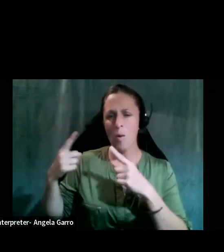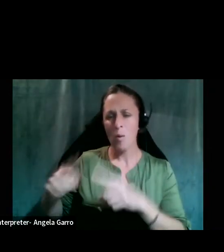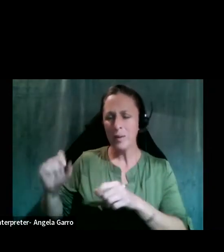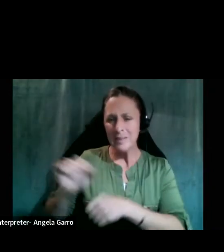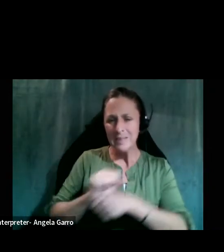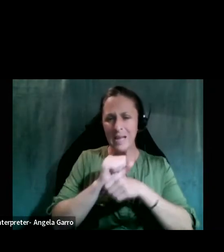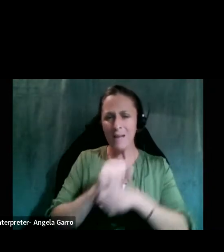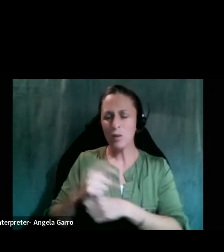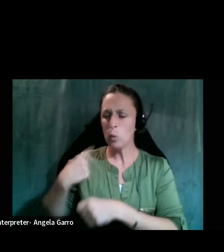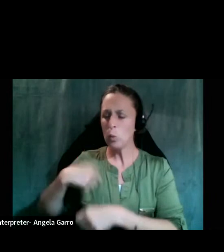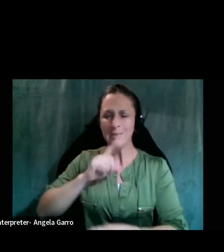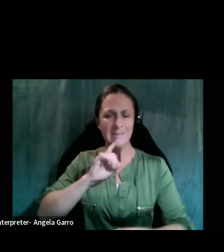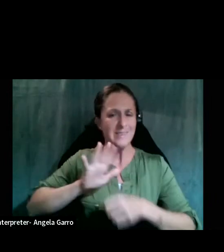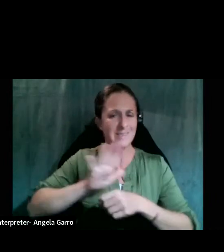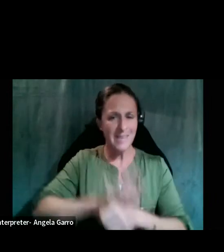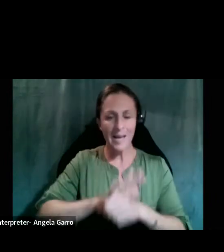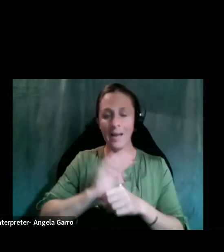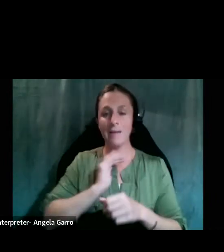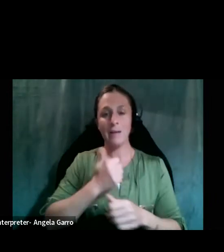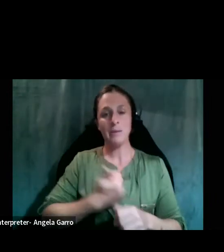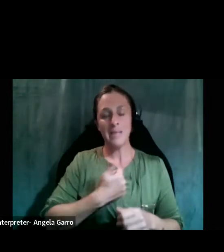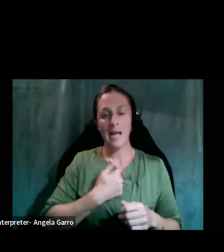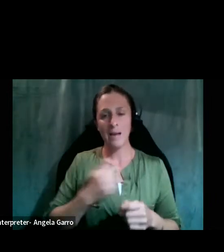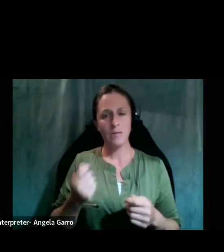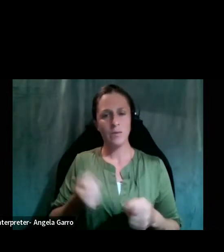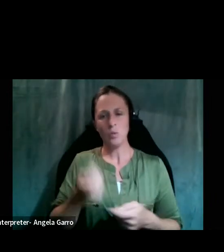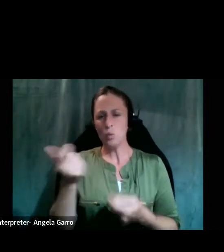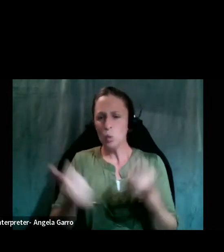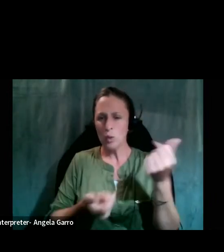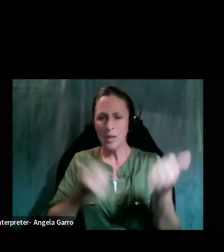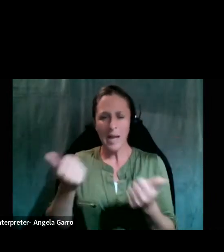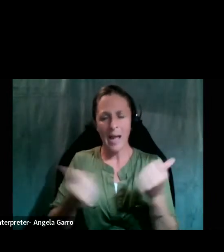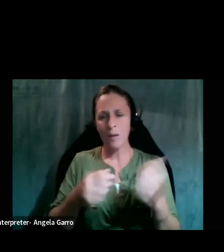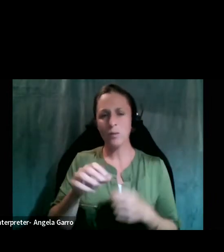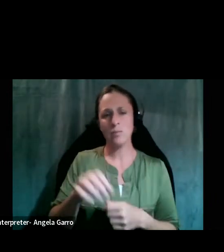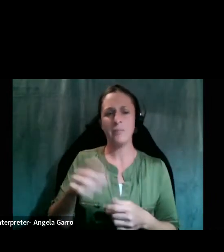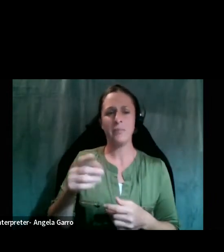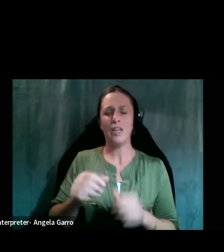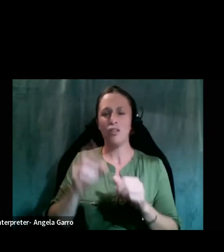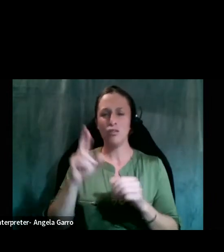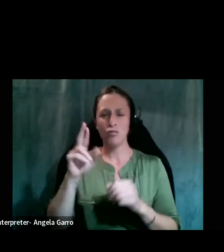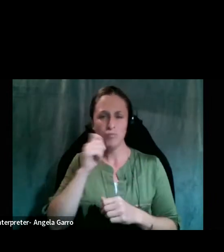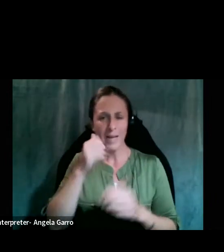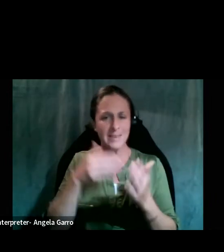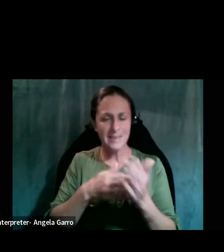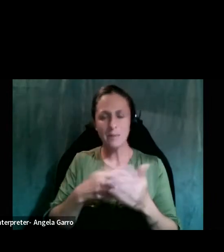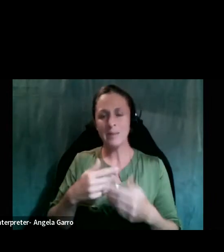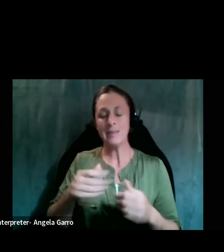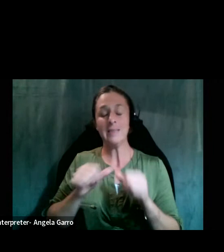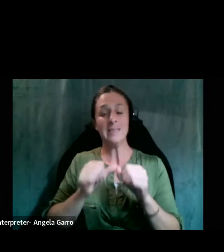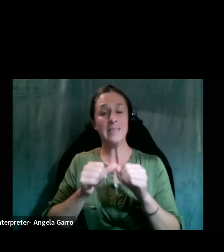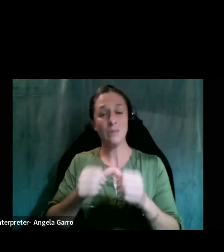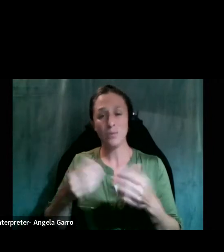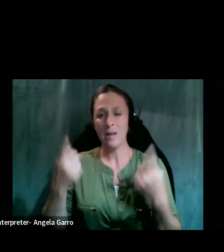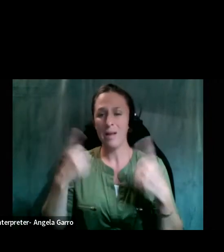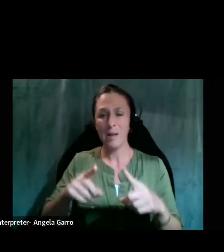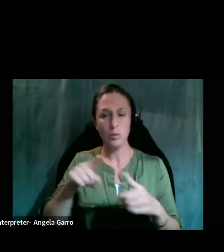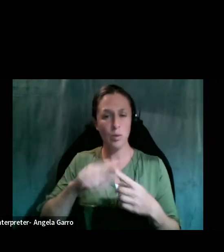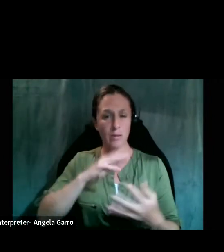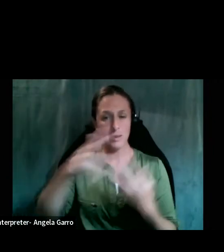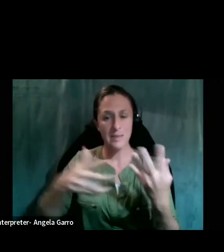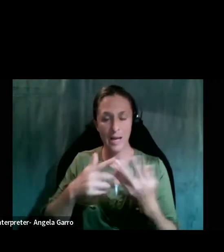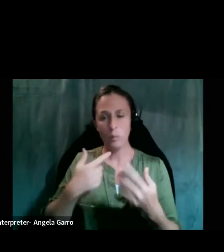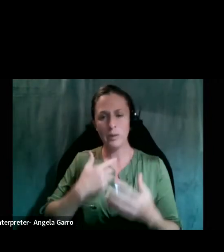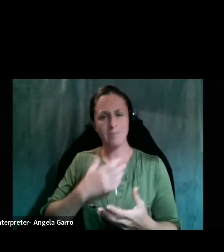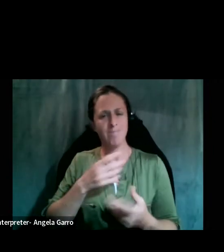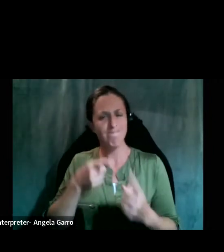and rededicate ourselves to rooting out the systemic racism that continues to plague our society as we strive to deliver